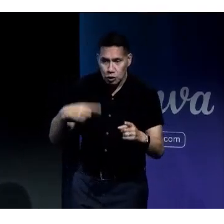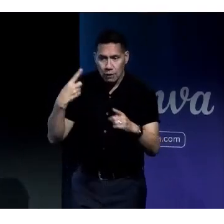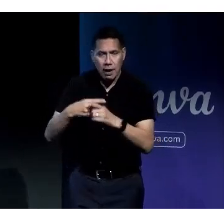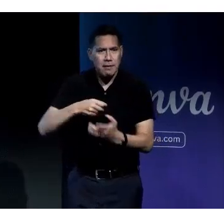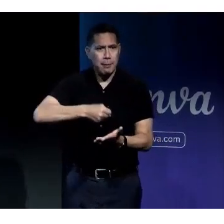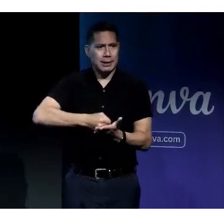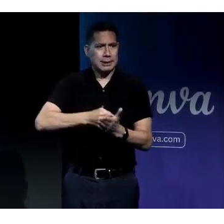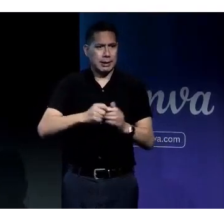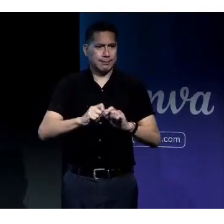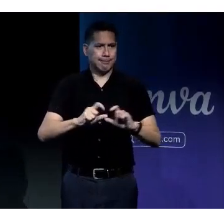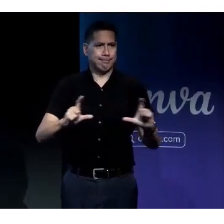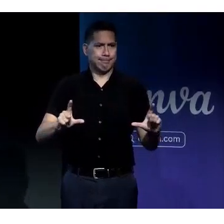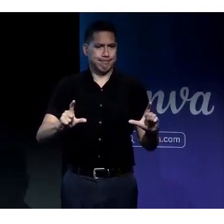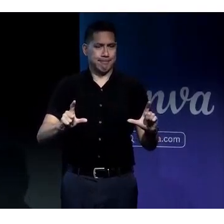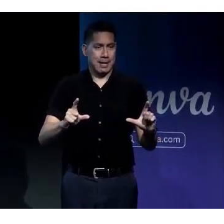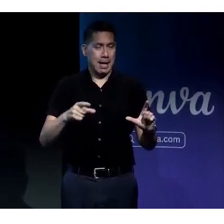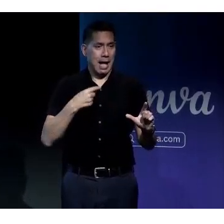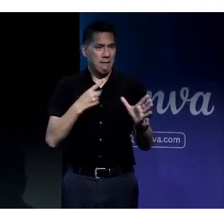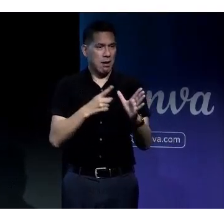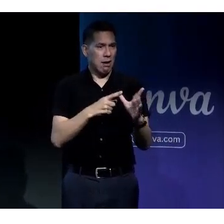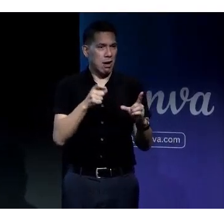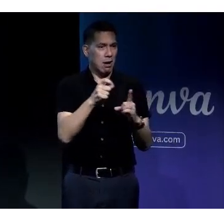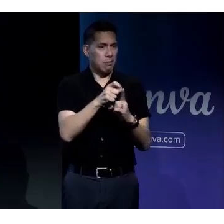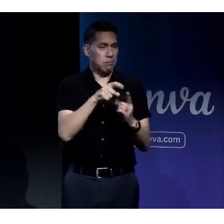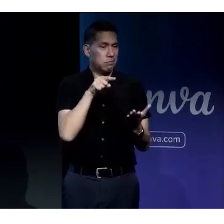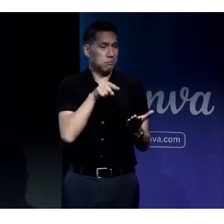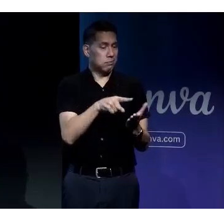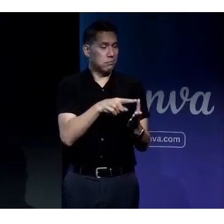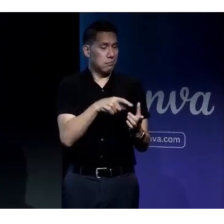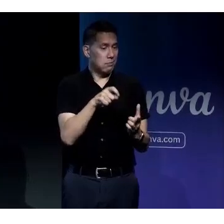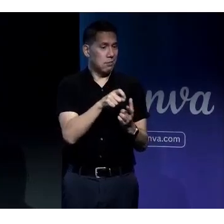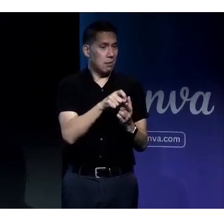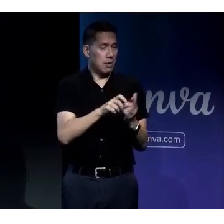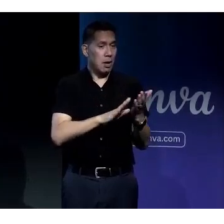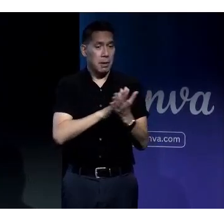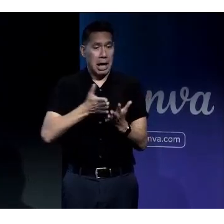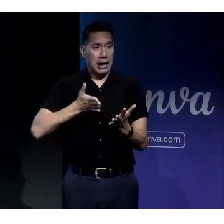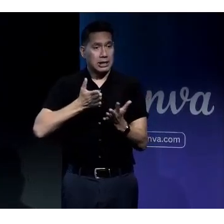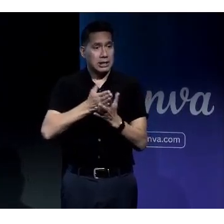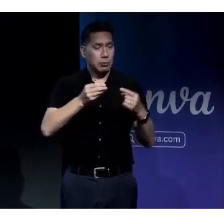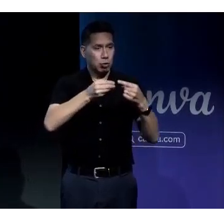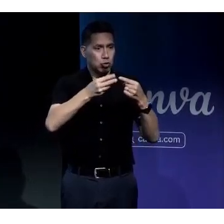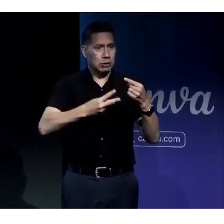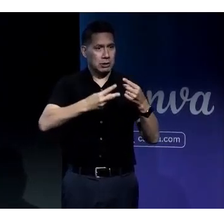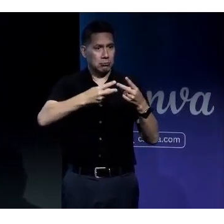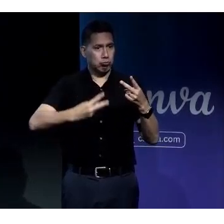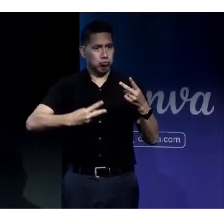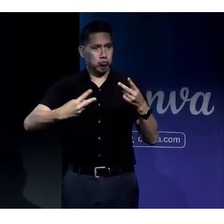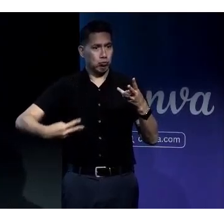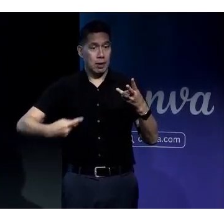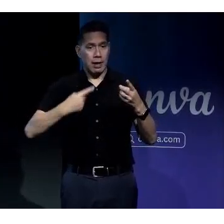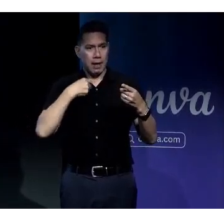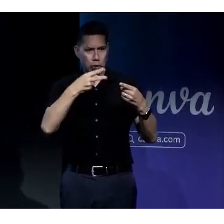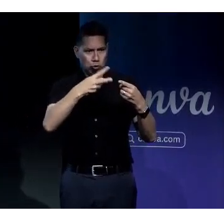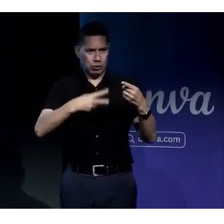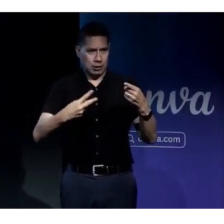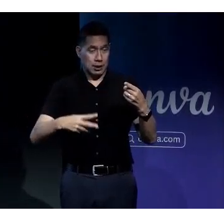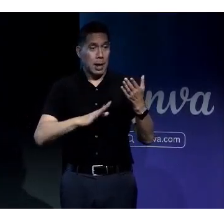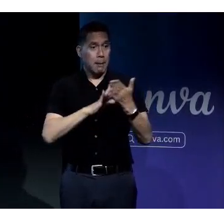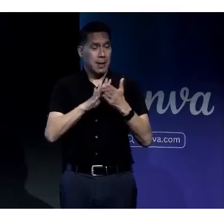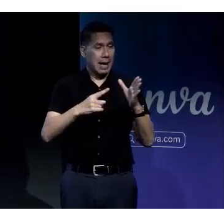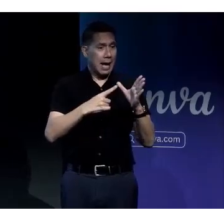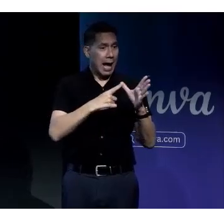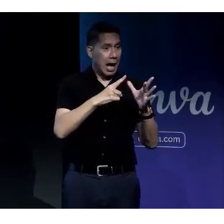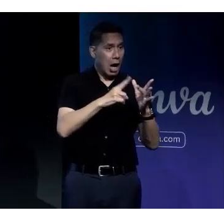basic model where we have an application. That application generates an accessibility tree. That tree is read by assistive